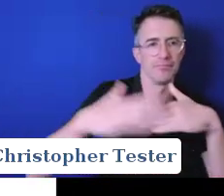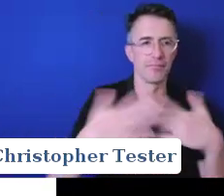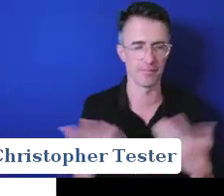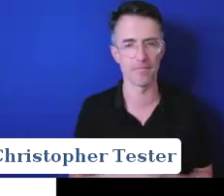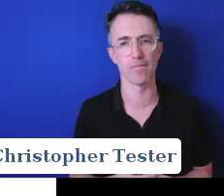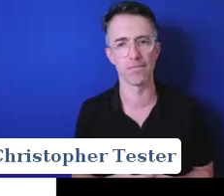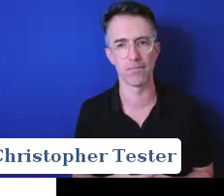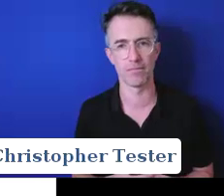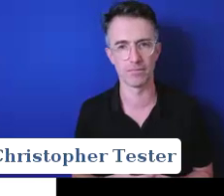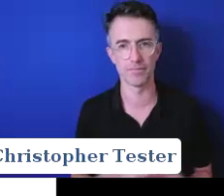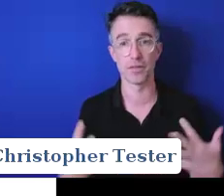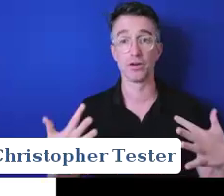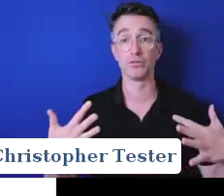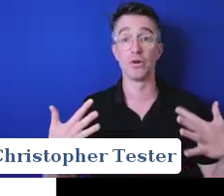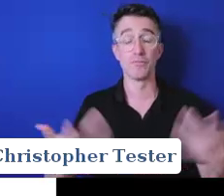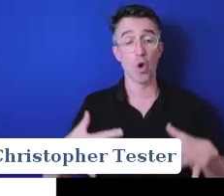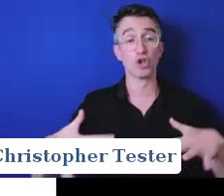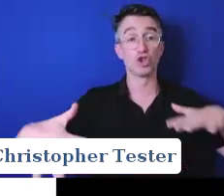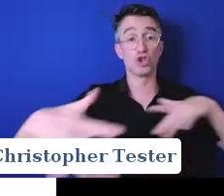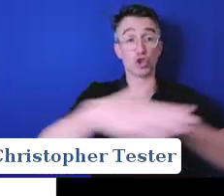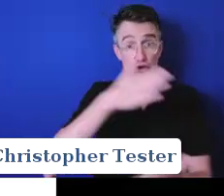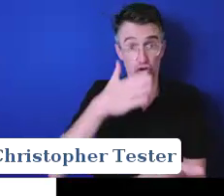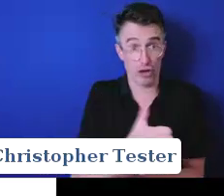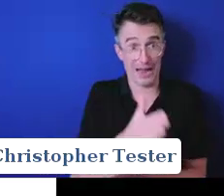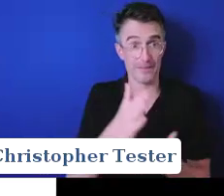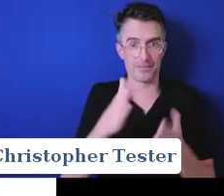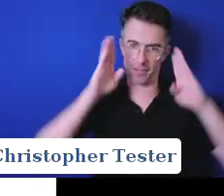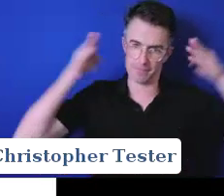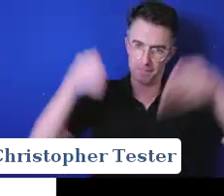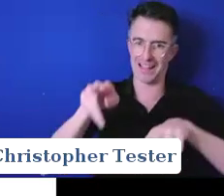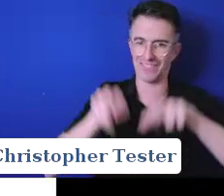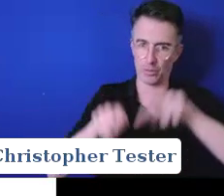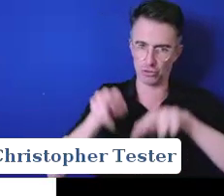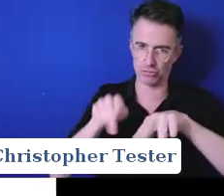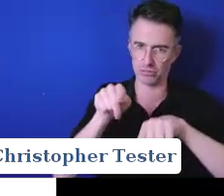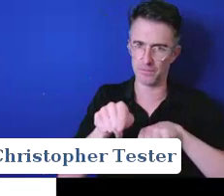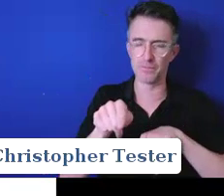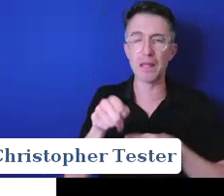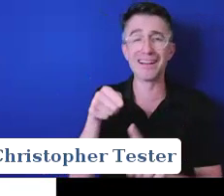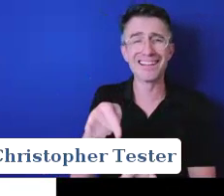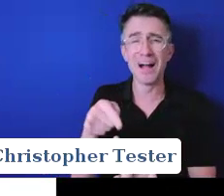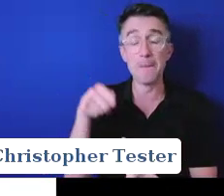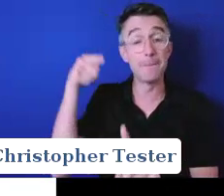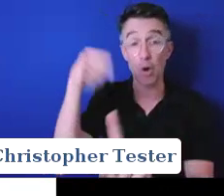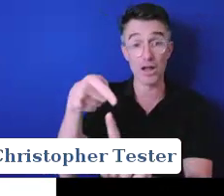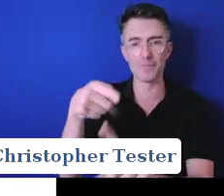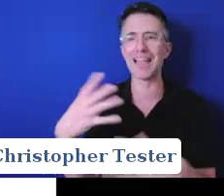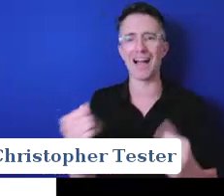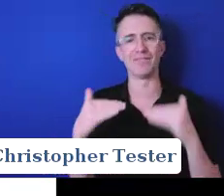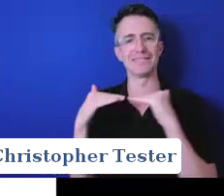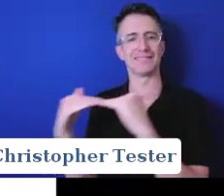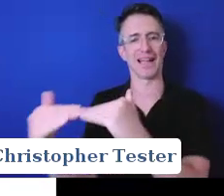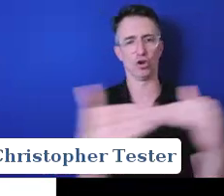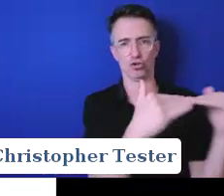in Cambodia aim to have the common national standard disability identification data that using